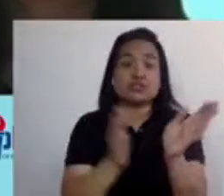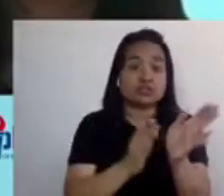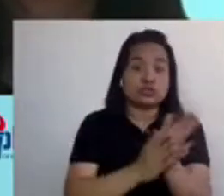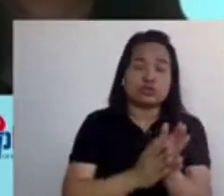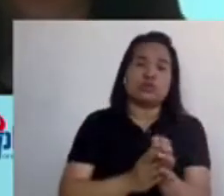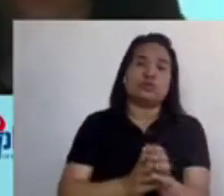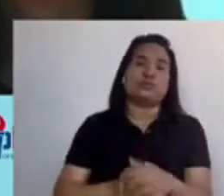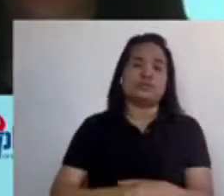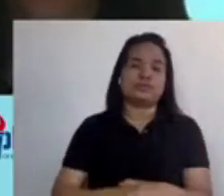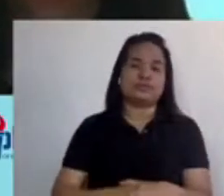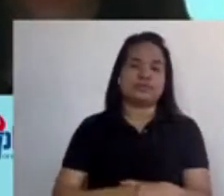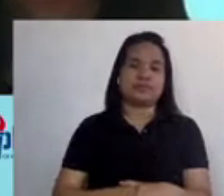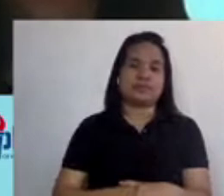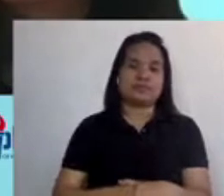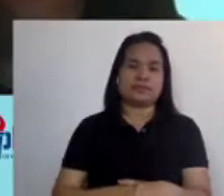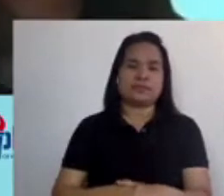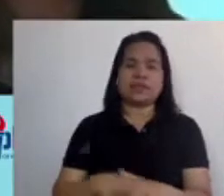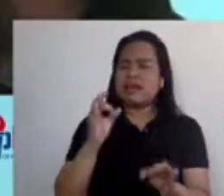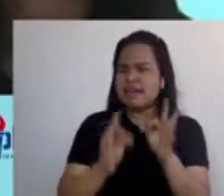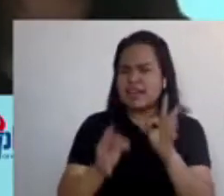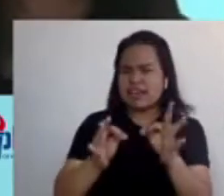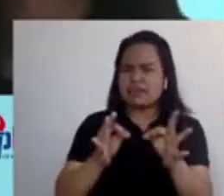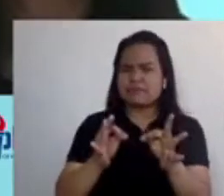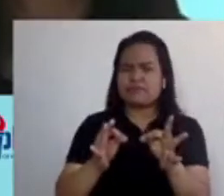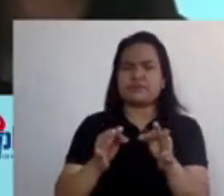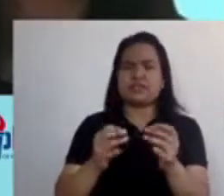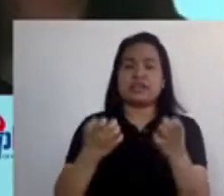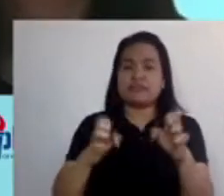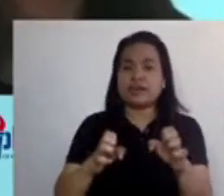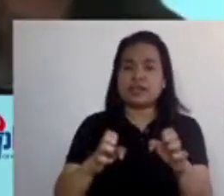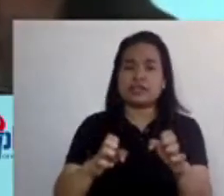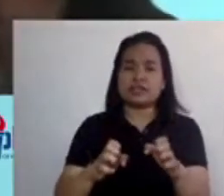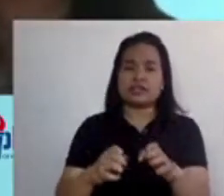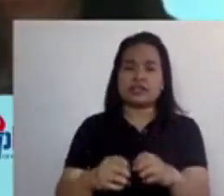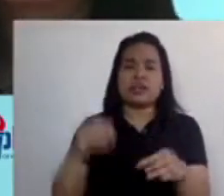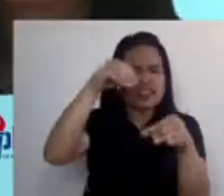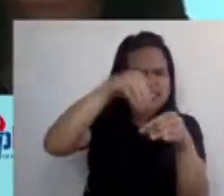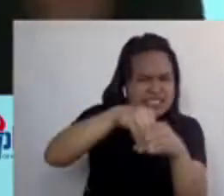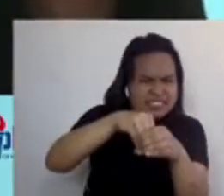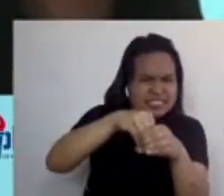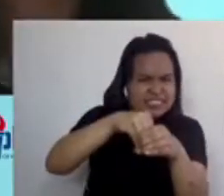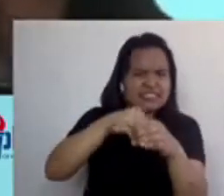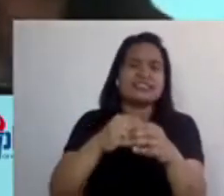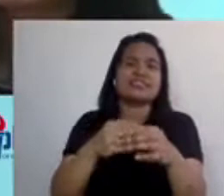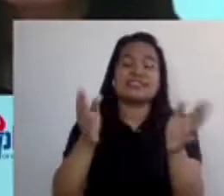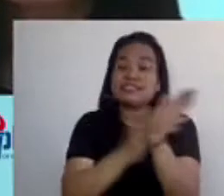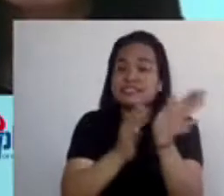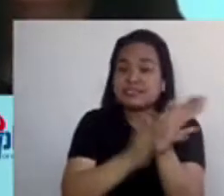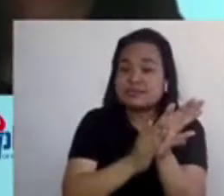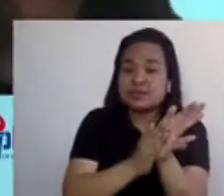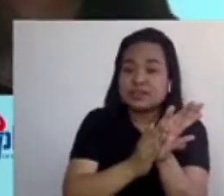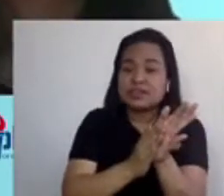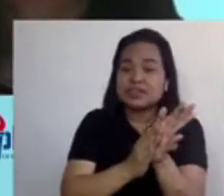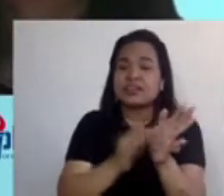the engagement was done within the school community, then that's a VS.